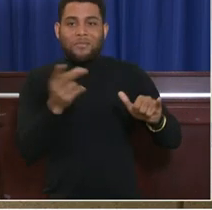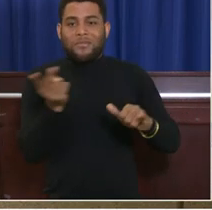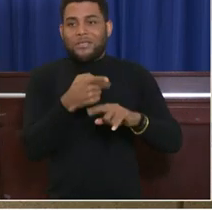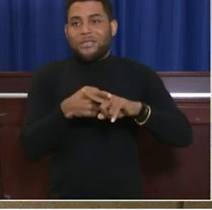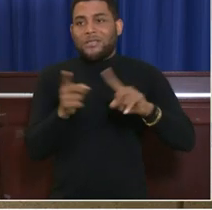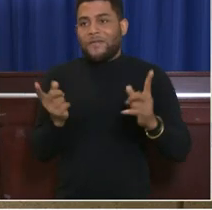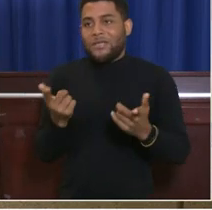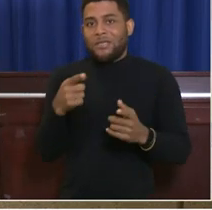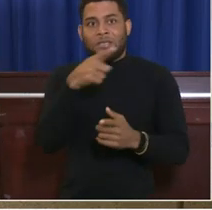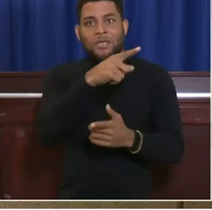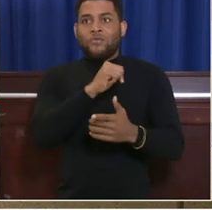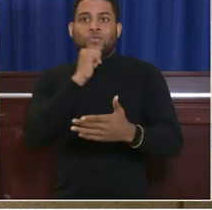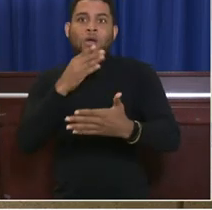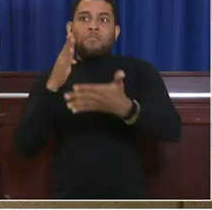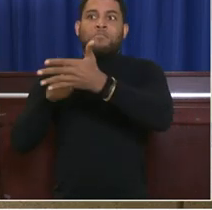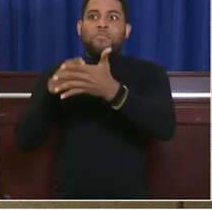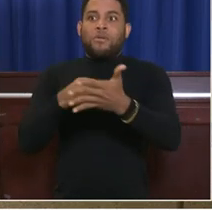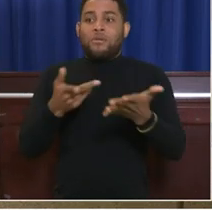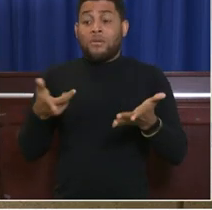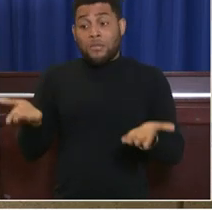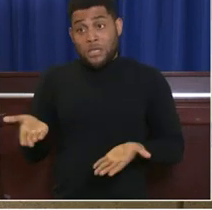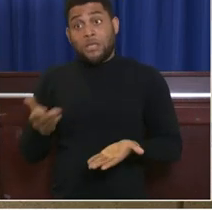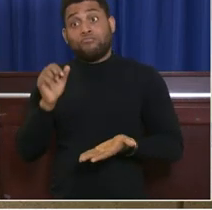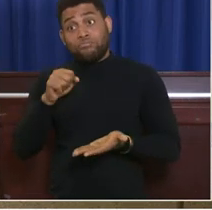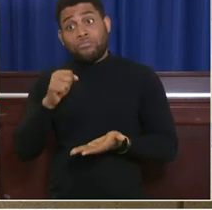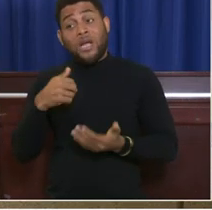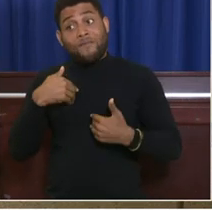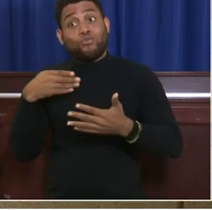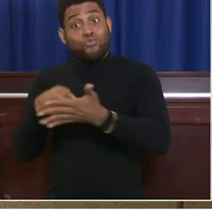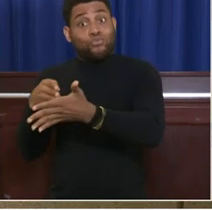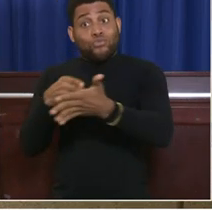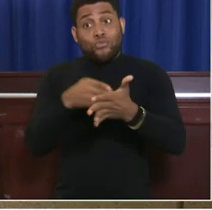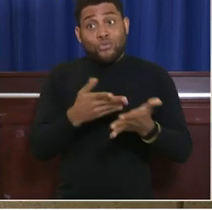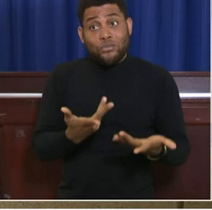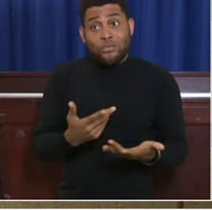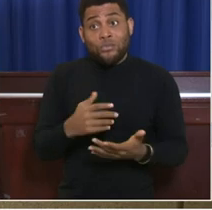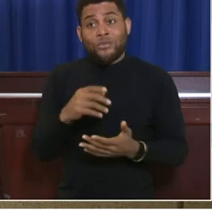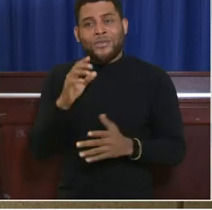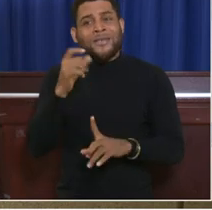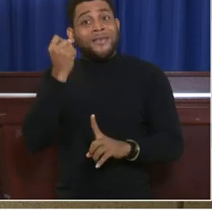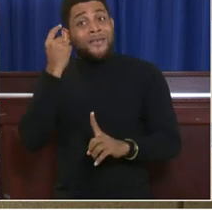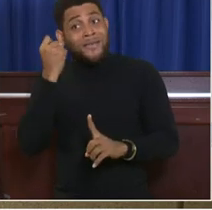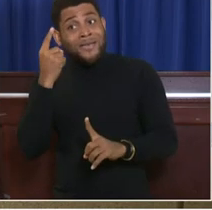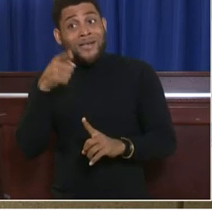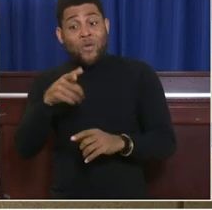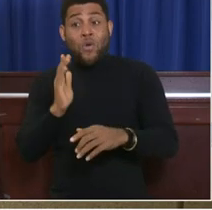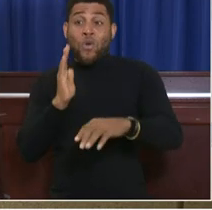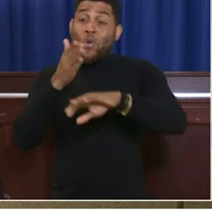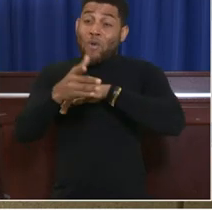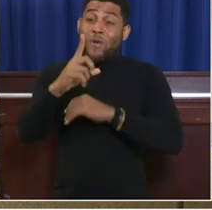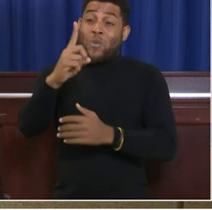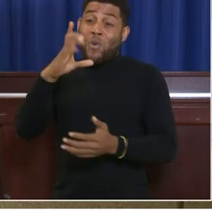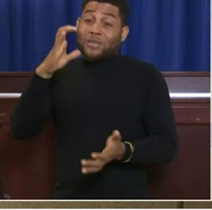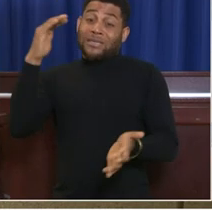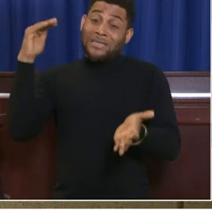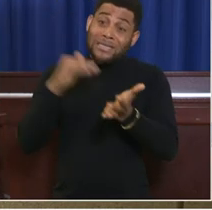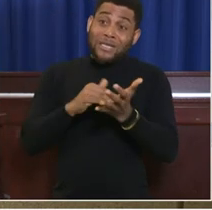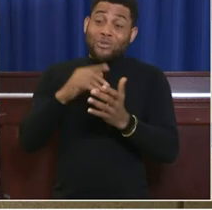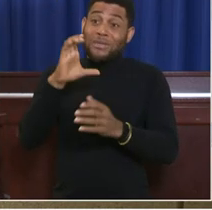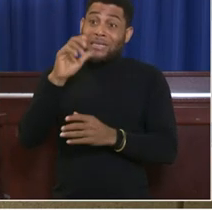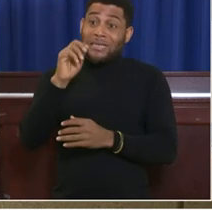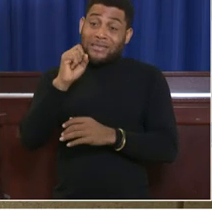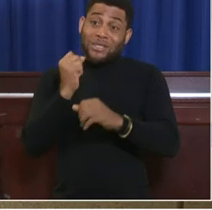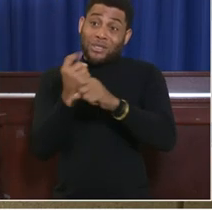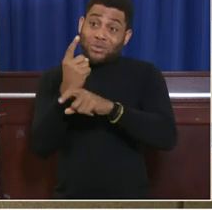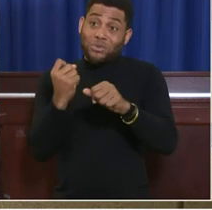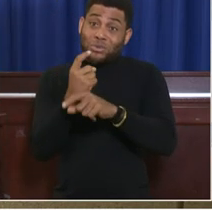jurisdiction because this is over 1,000 cases a year that are not charged because the victim ultimately doesn't want to go